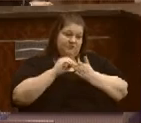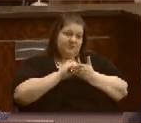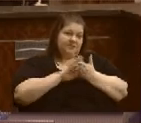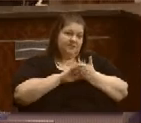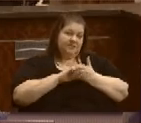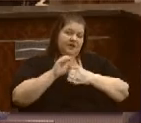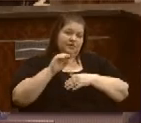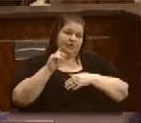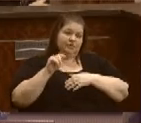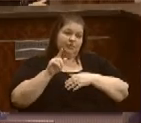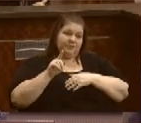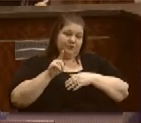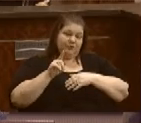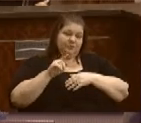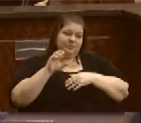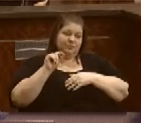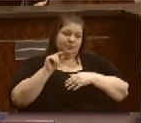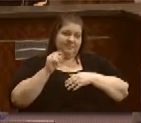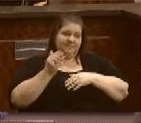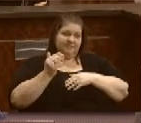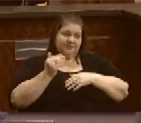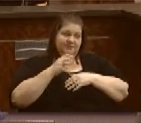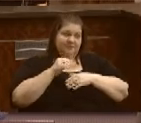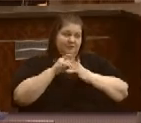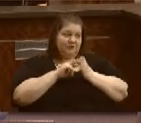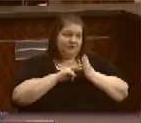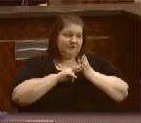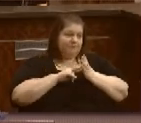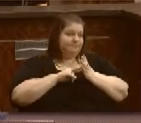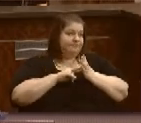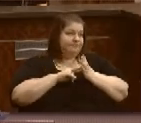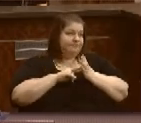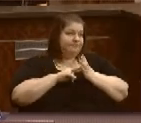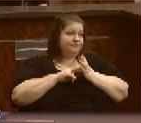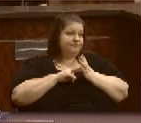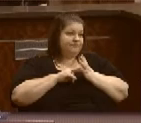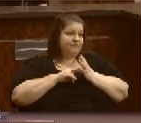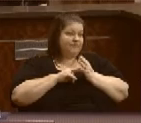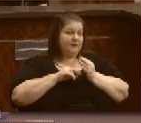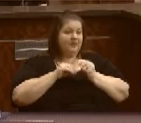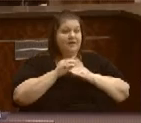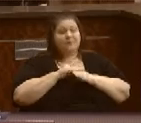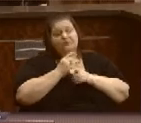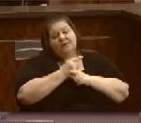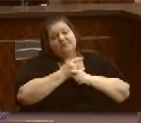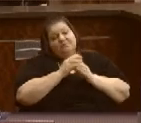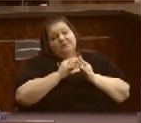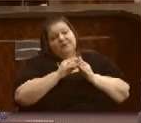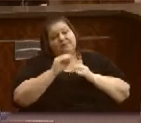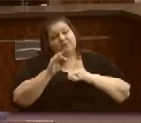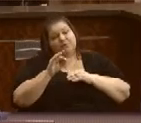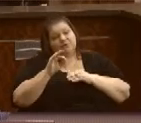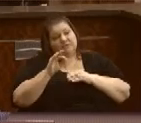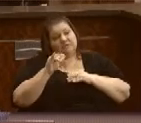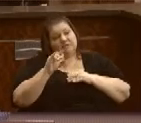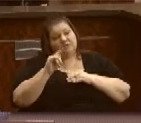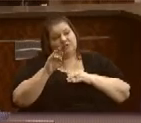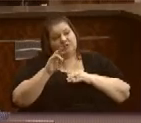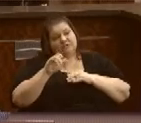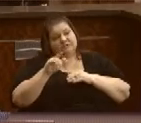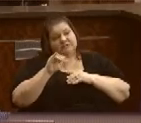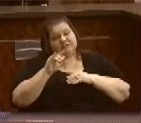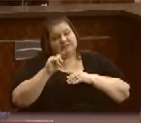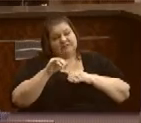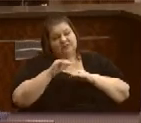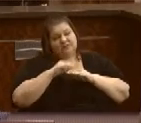October 21st, 2015 and reads as follows. At the regular meeting of the City of Laurel Planning Commission held on